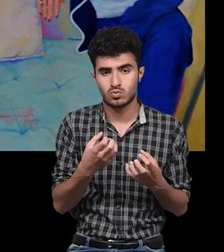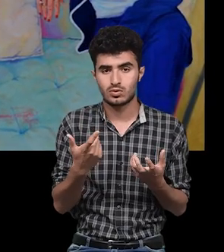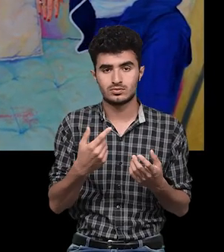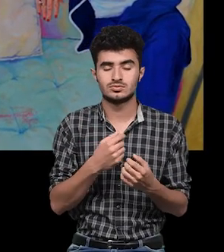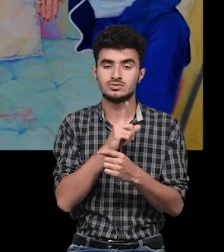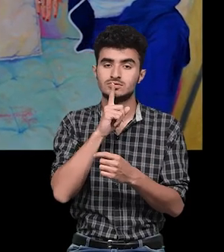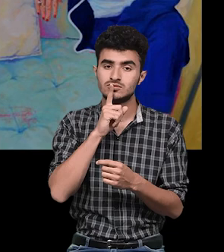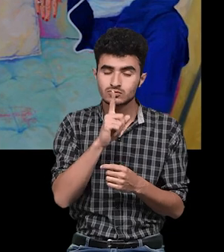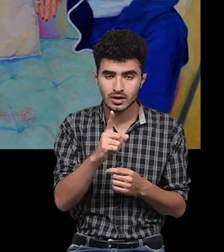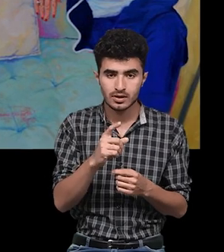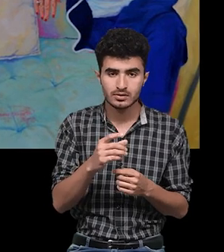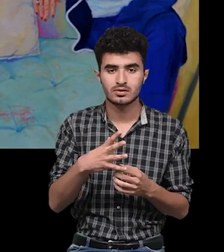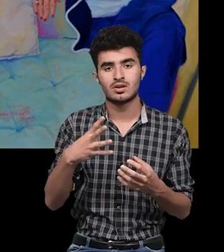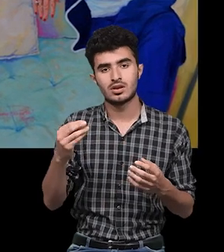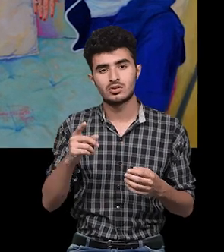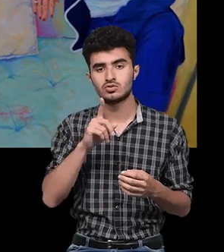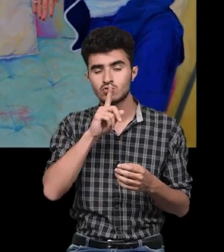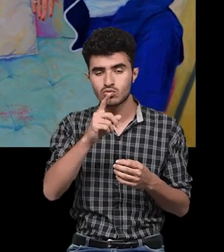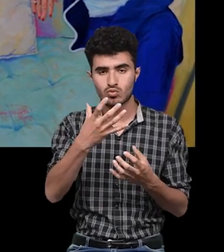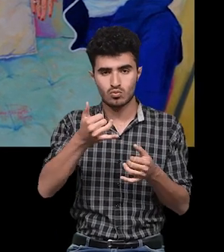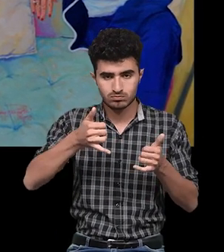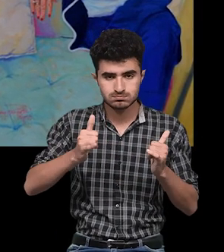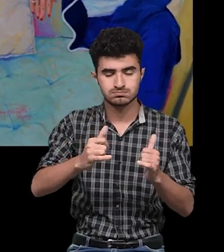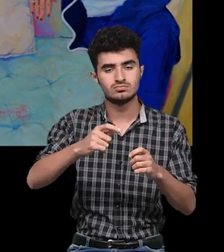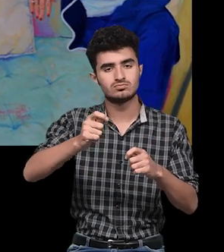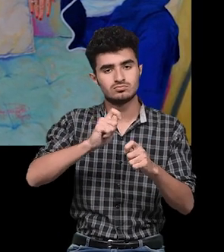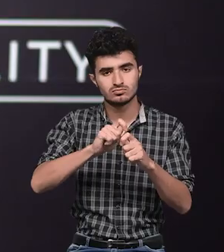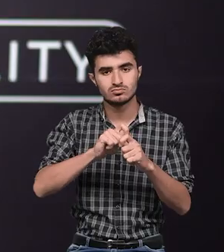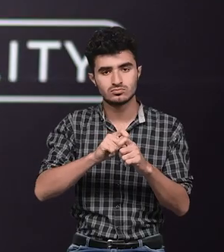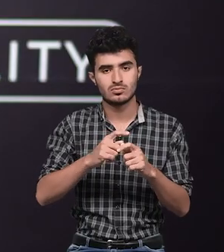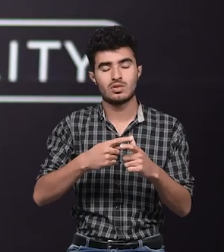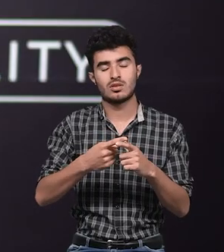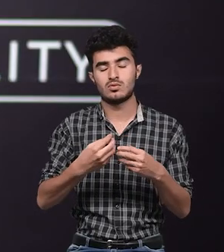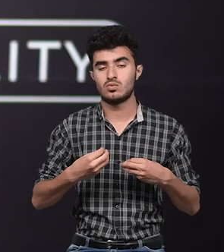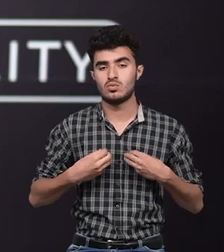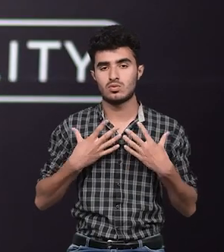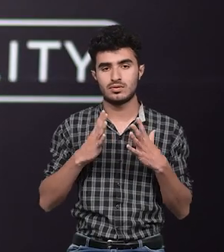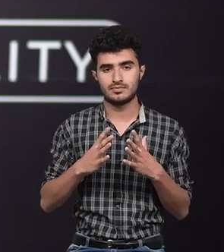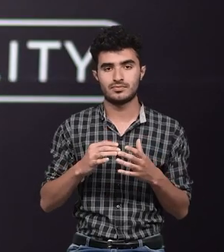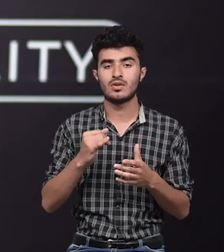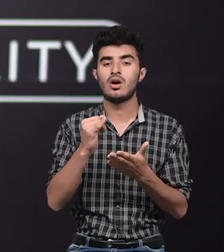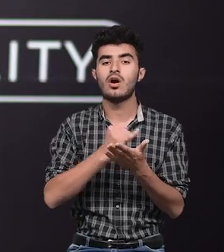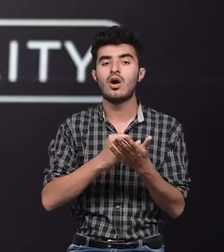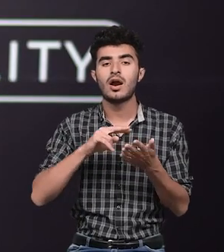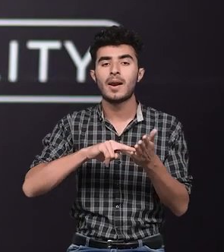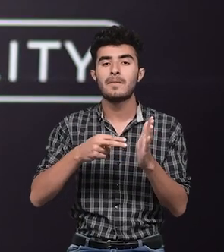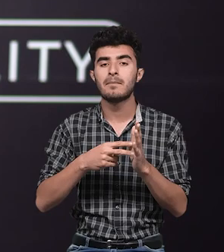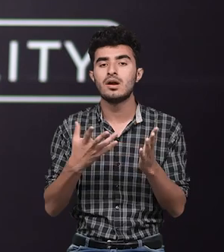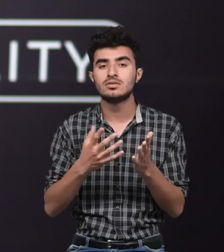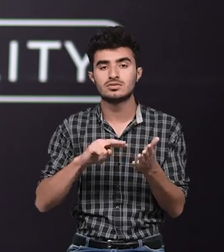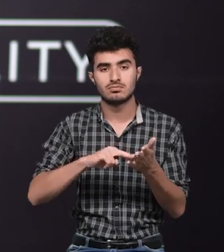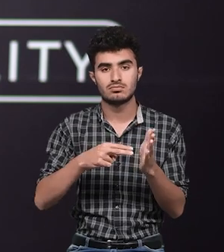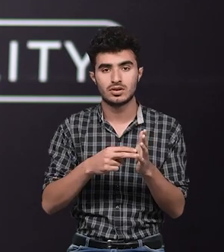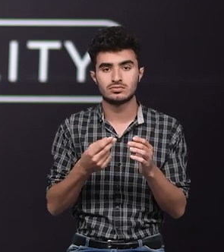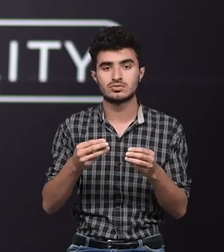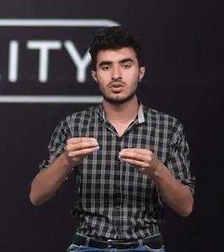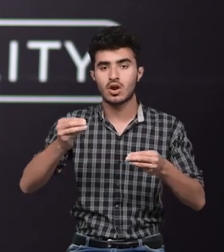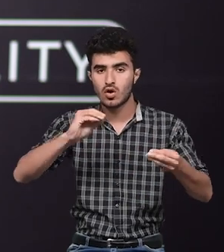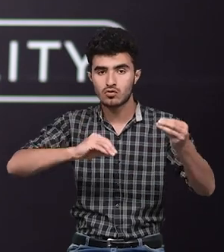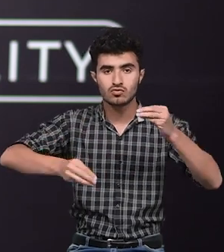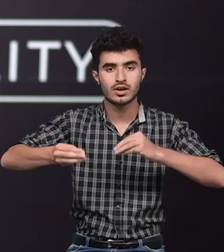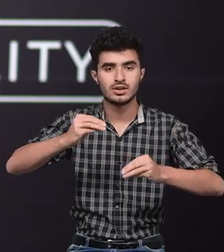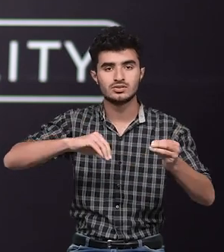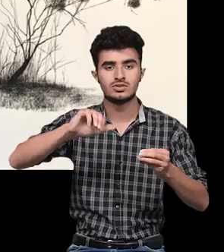with complete honesty and truth. The word art has been taken from a Greek word which actually means